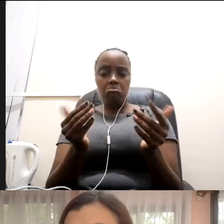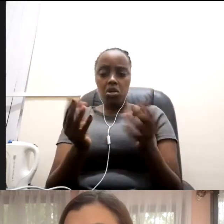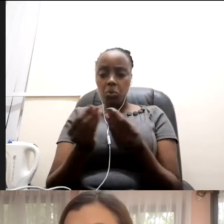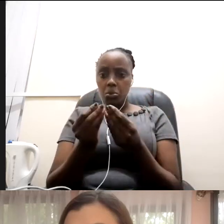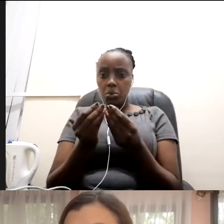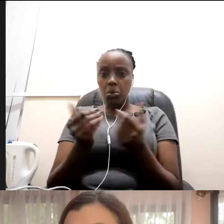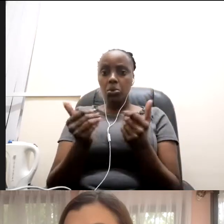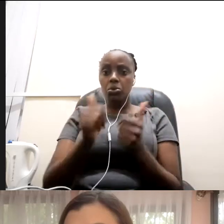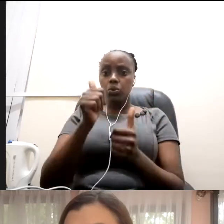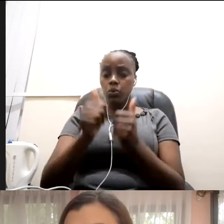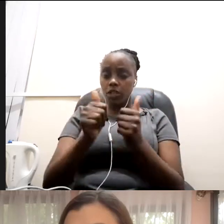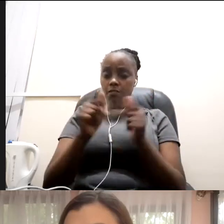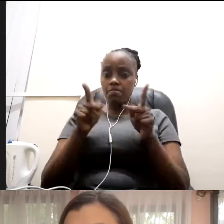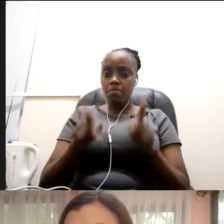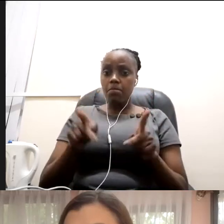people have